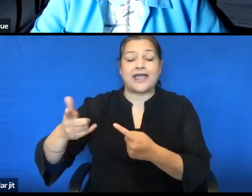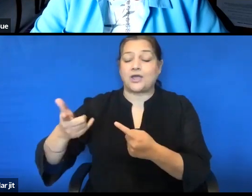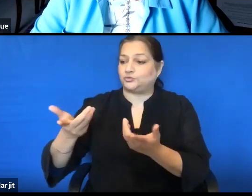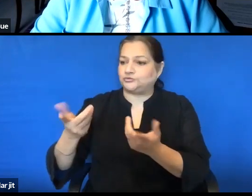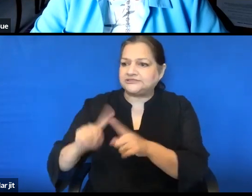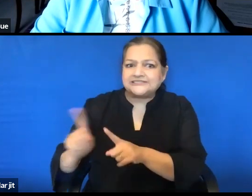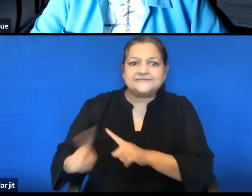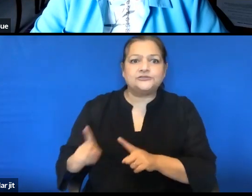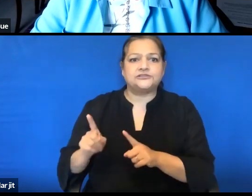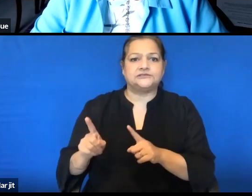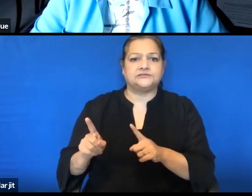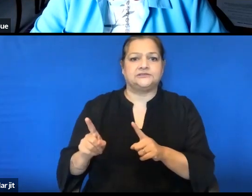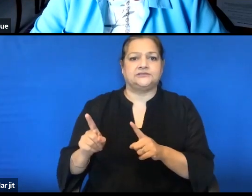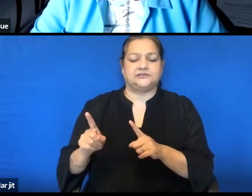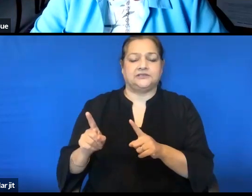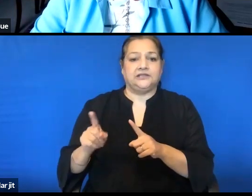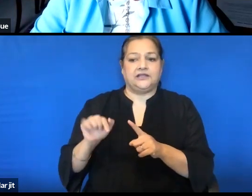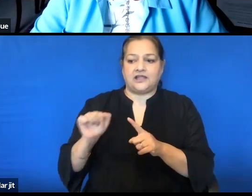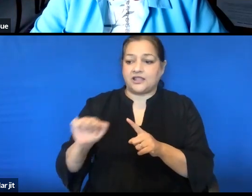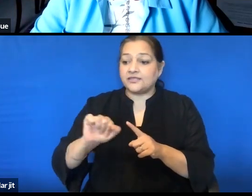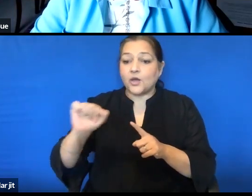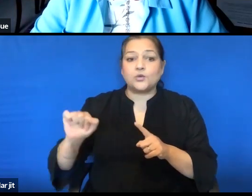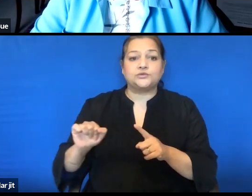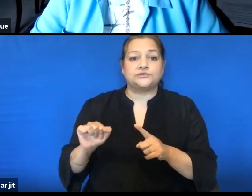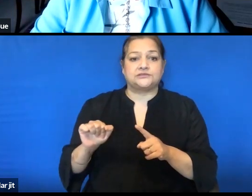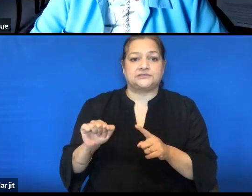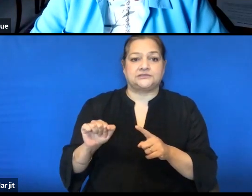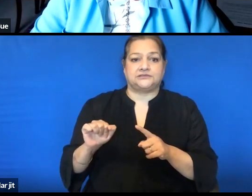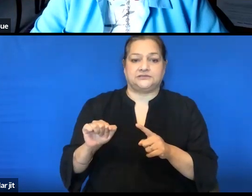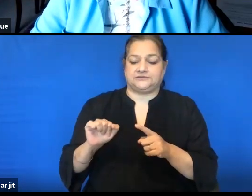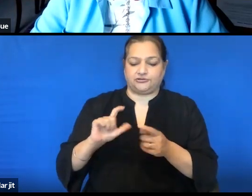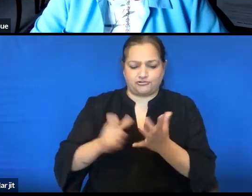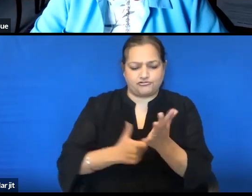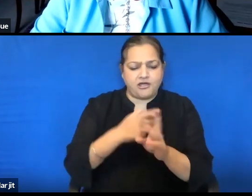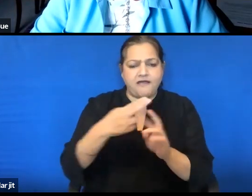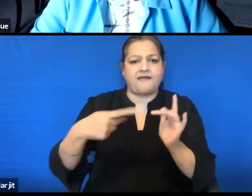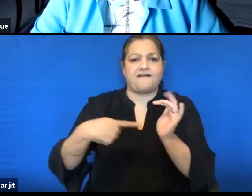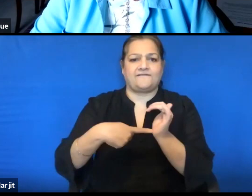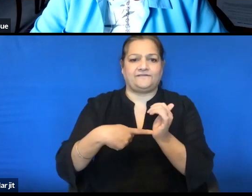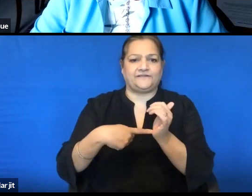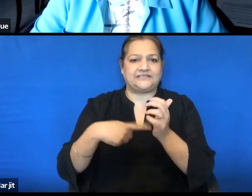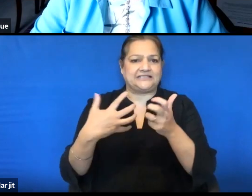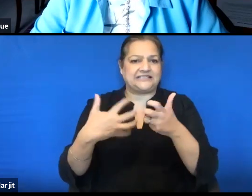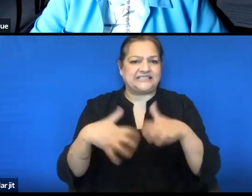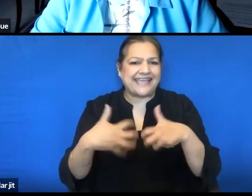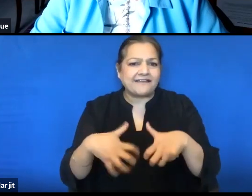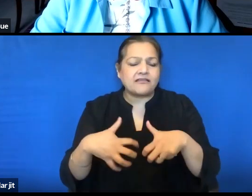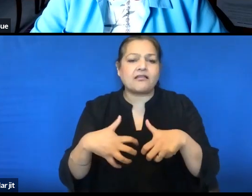raise the incomes of those sorts of crafts and traditions and technical